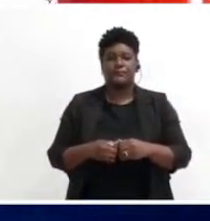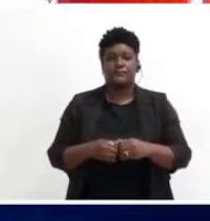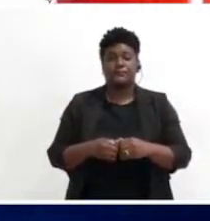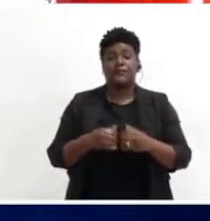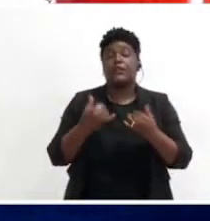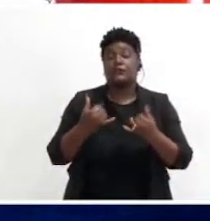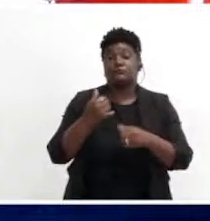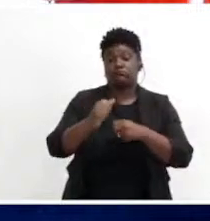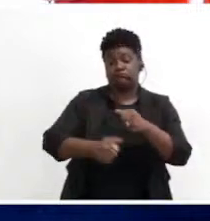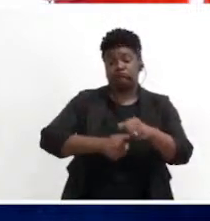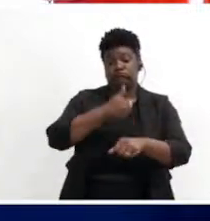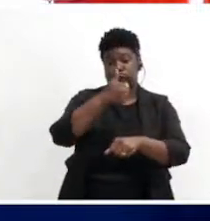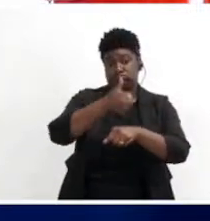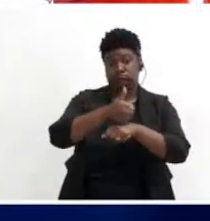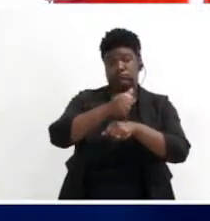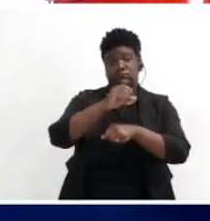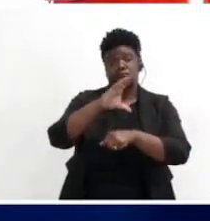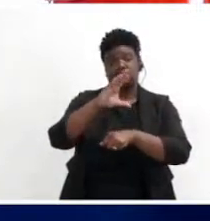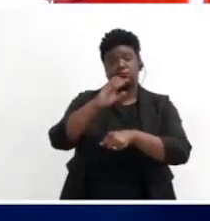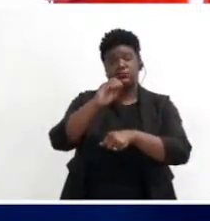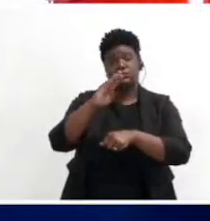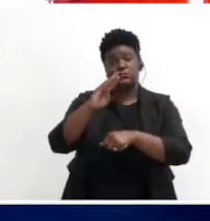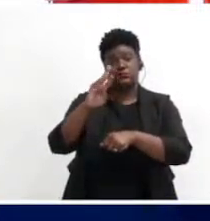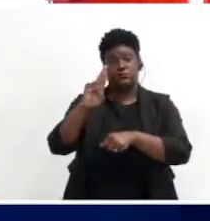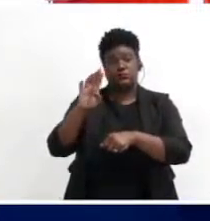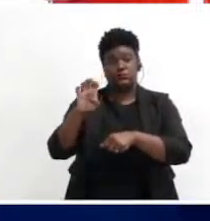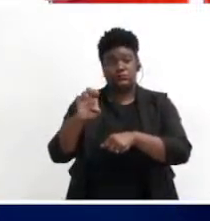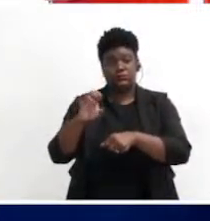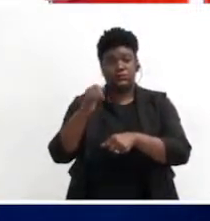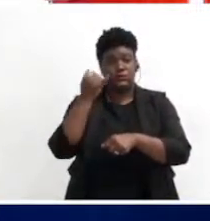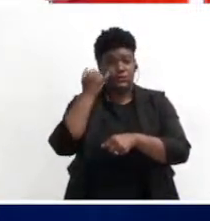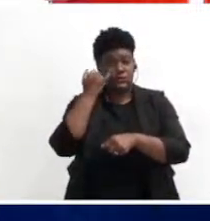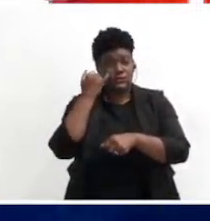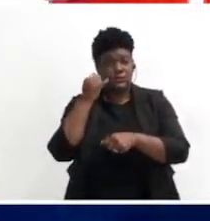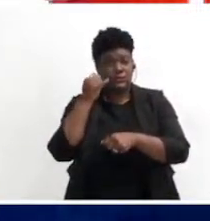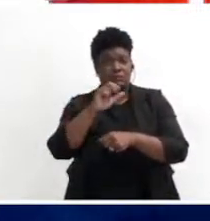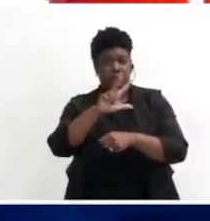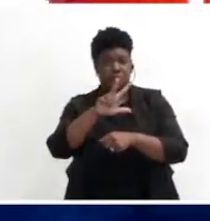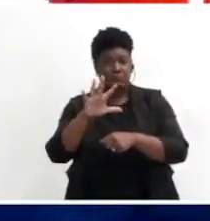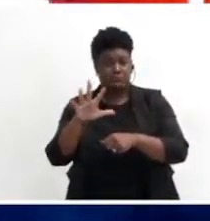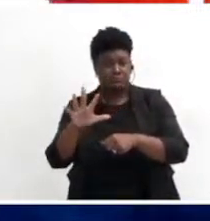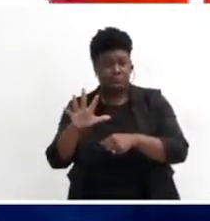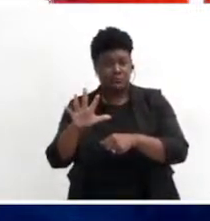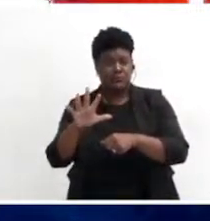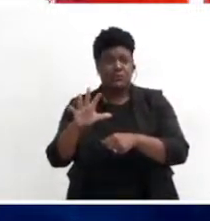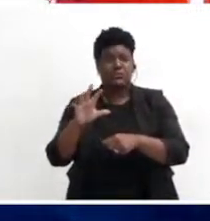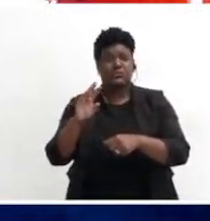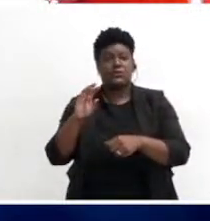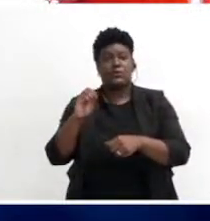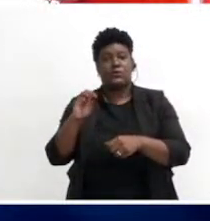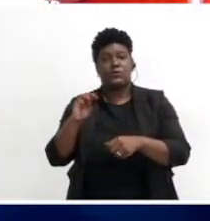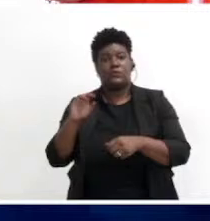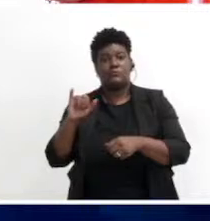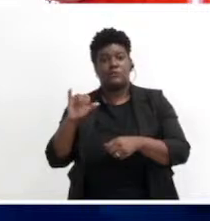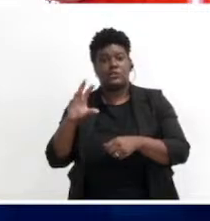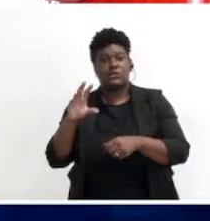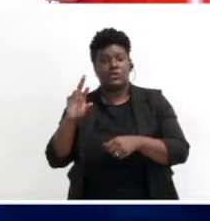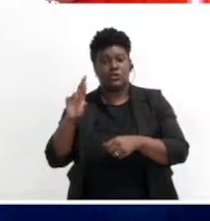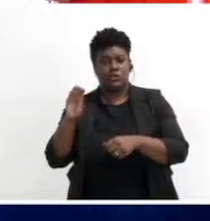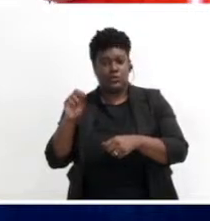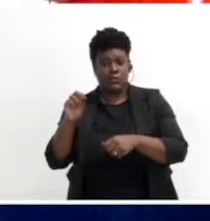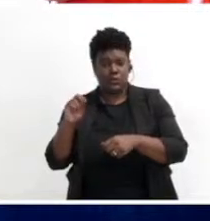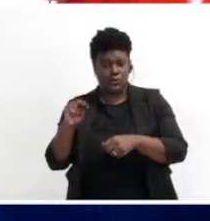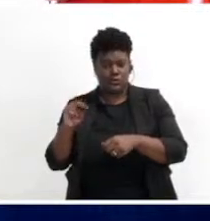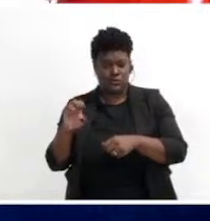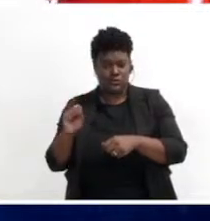to 55 or 35 micron. You can have high bump density, tens of thousands of